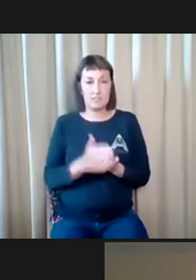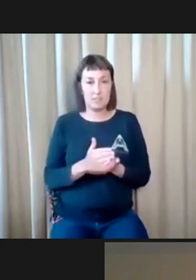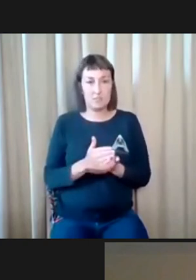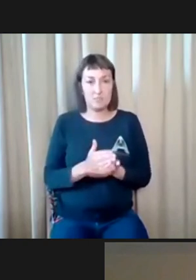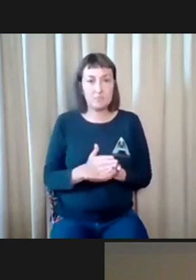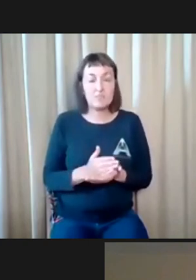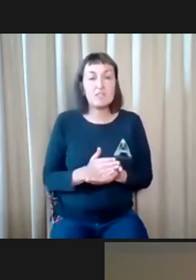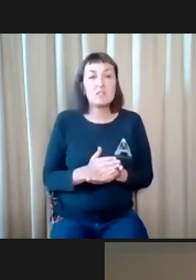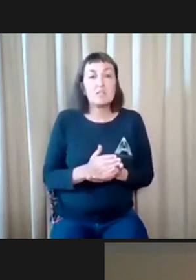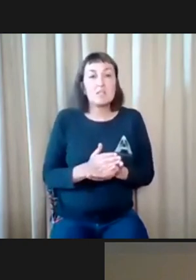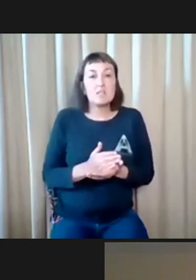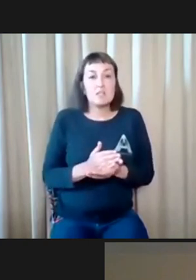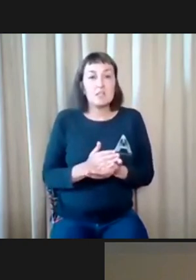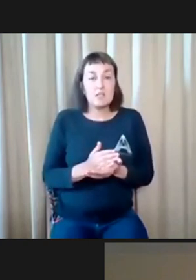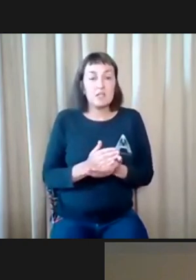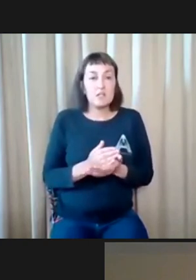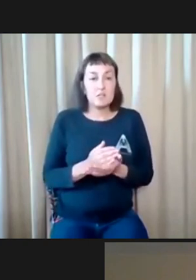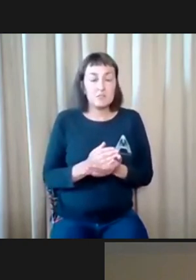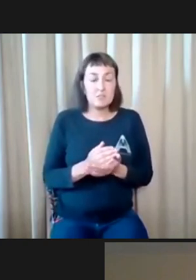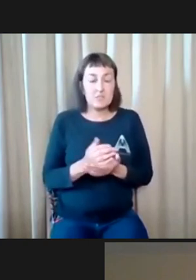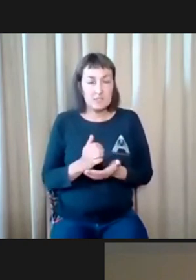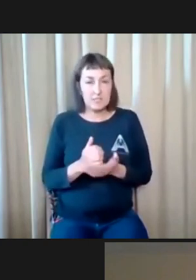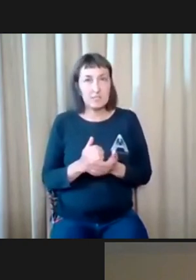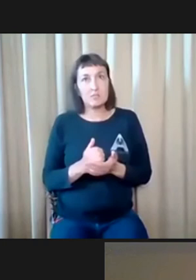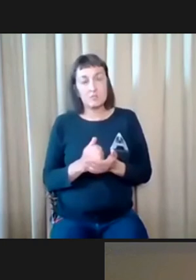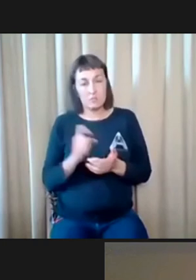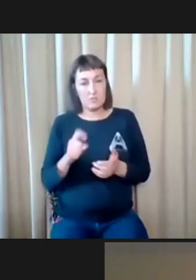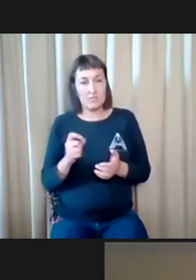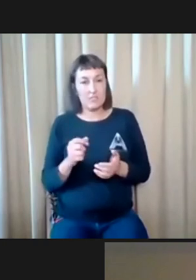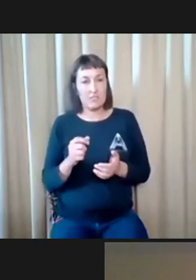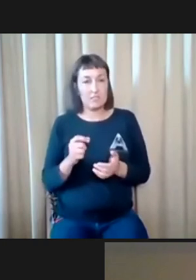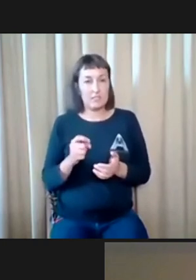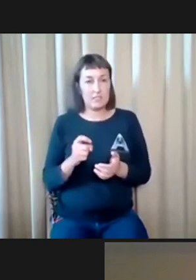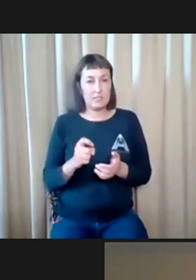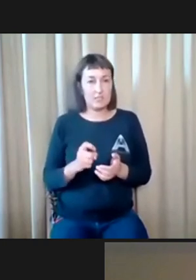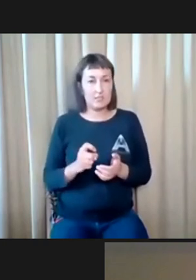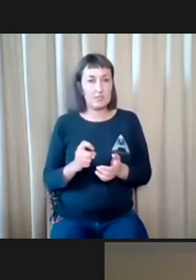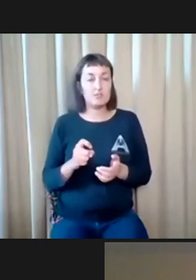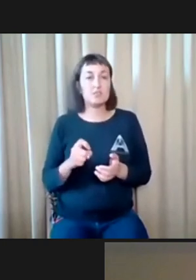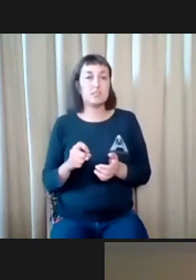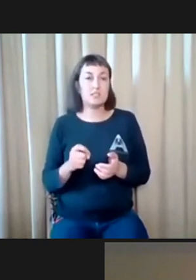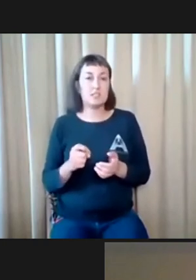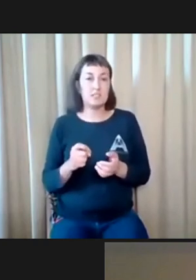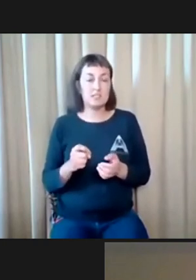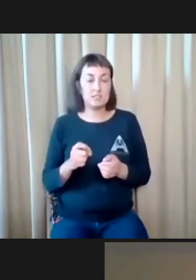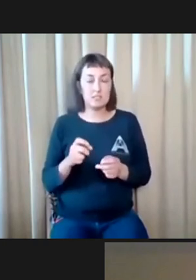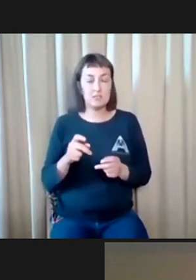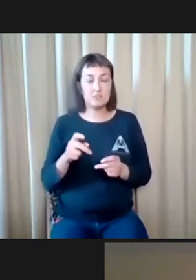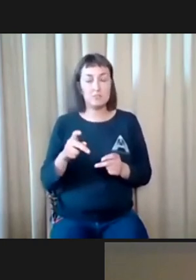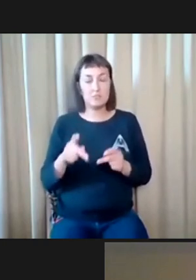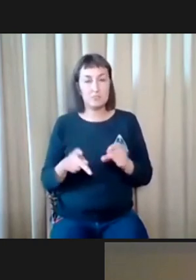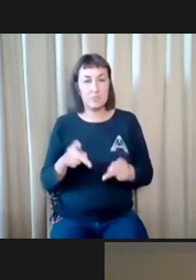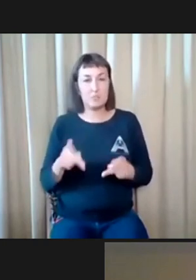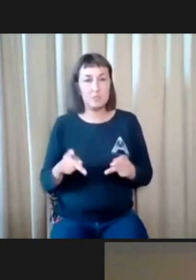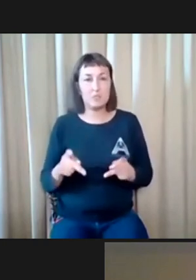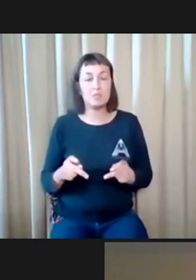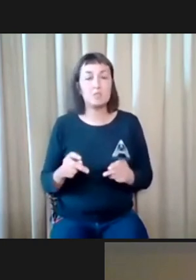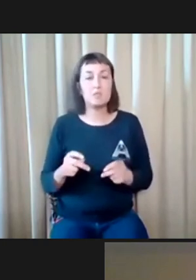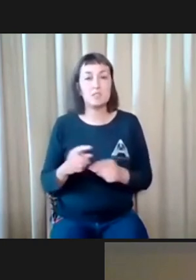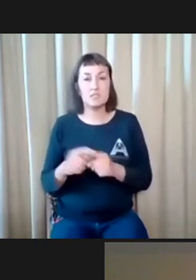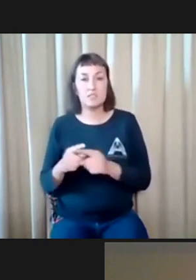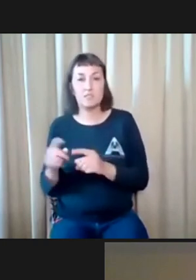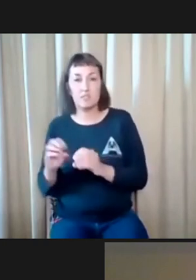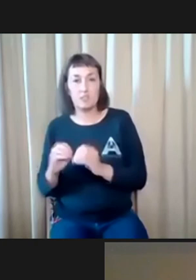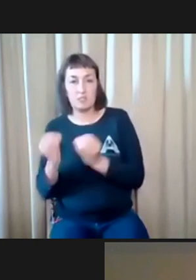getting more people to show up. And I think it's, you know, it's up to a lot of us on the coalition, the different organizations, to alert